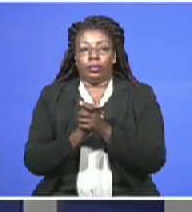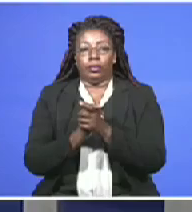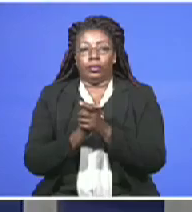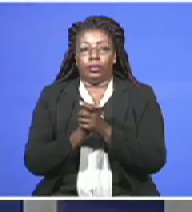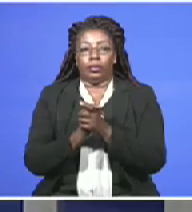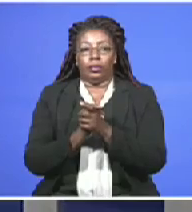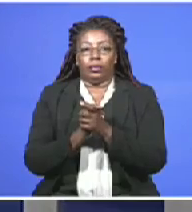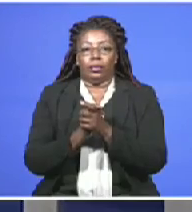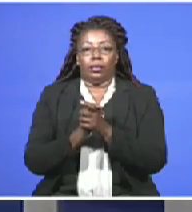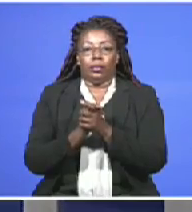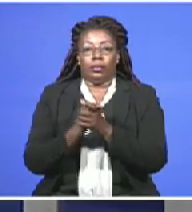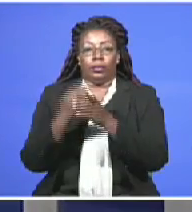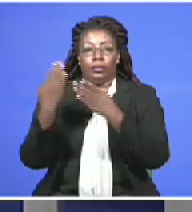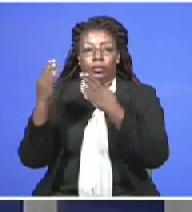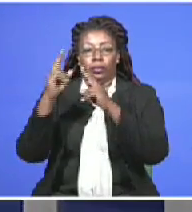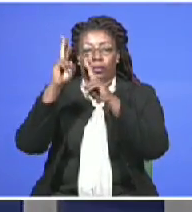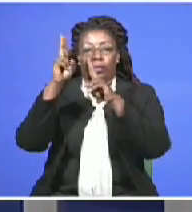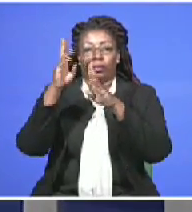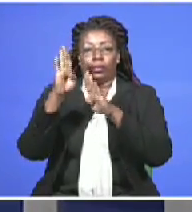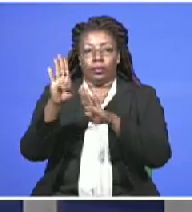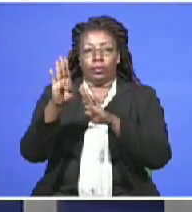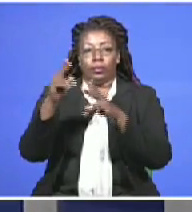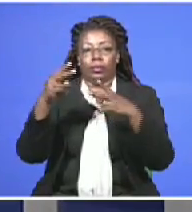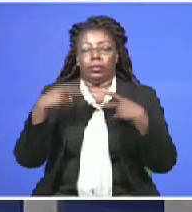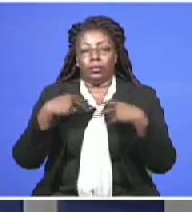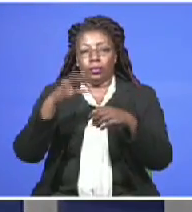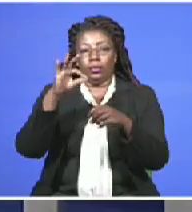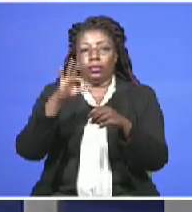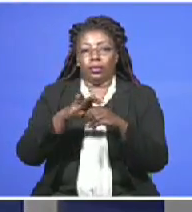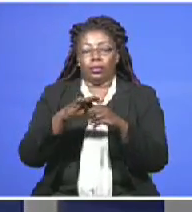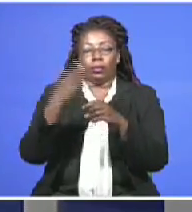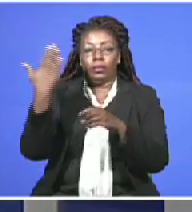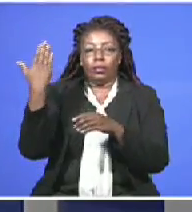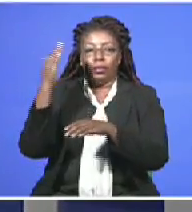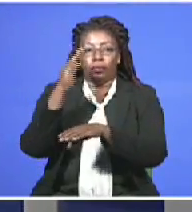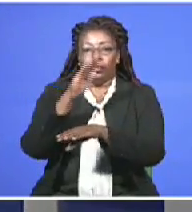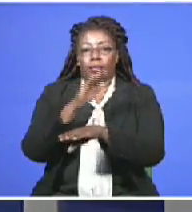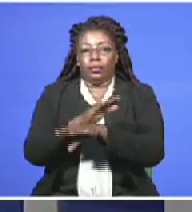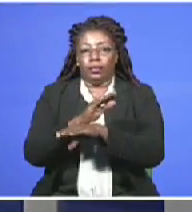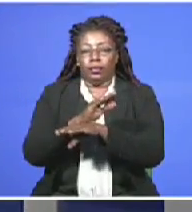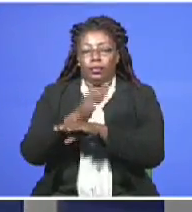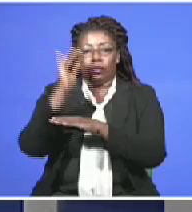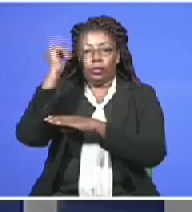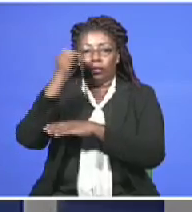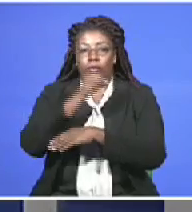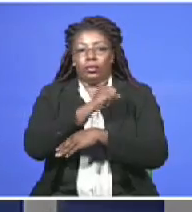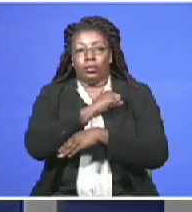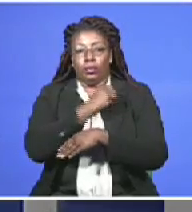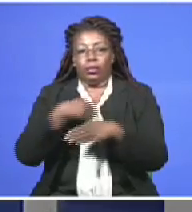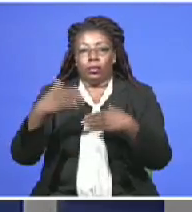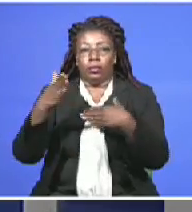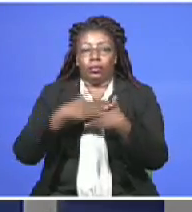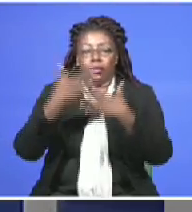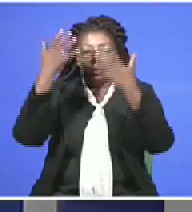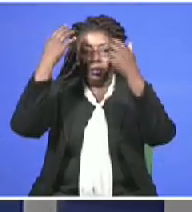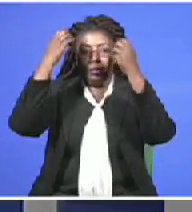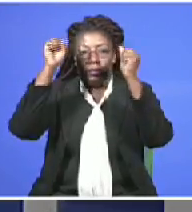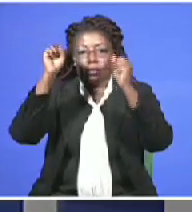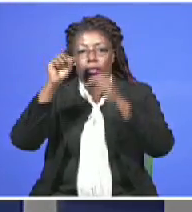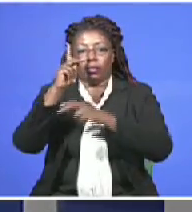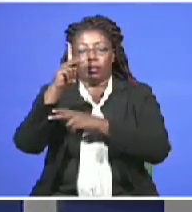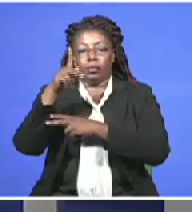The Bahamas Volleyball Federation held elections last night. Joe Smith was returned as president. Leslie Rusher-Cartwright, the first vice